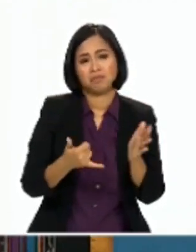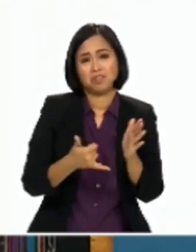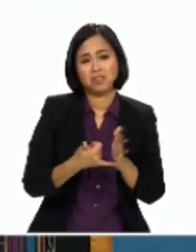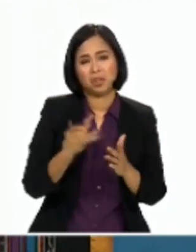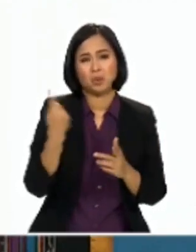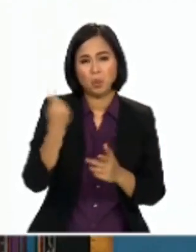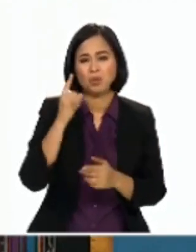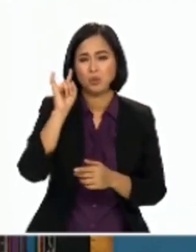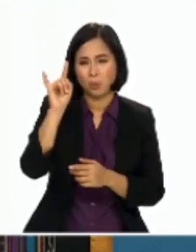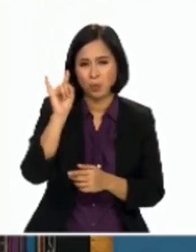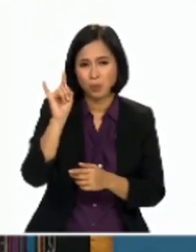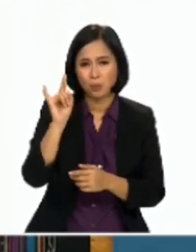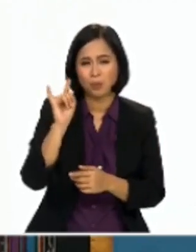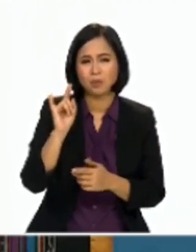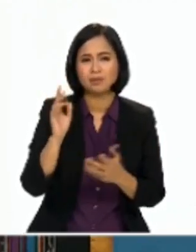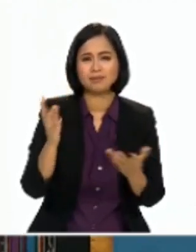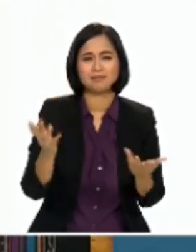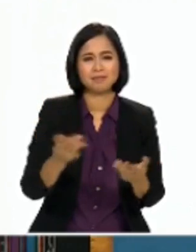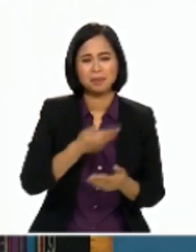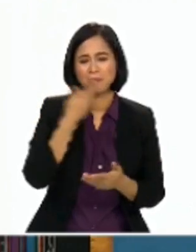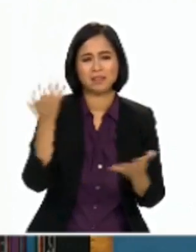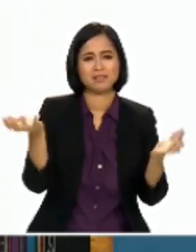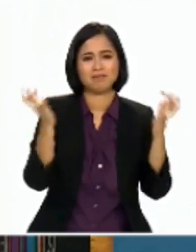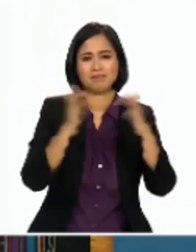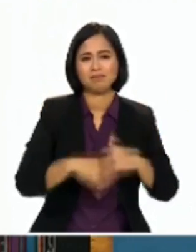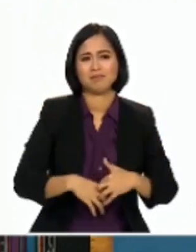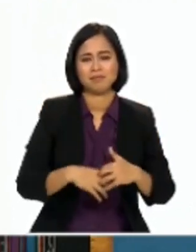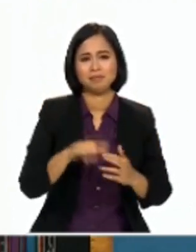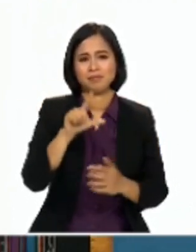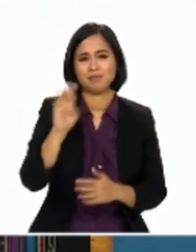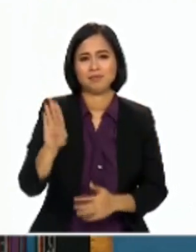commercial transaction, might as well abolish it.